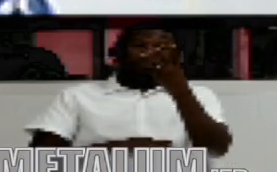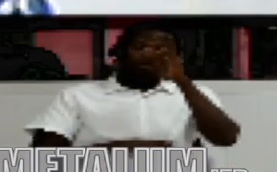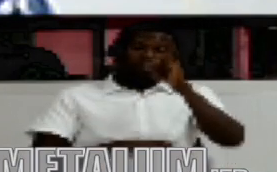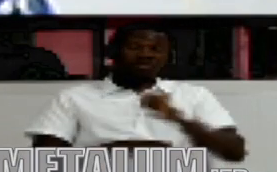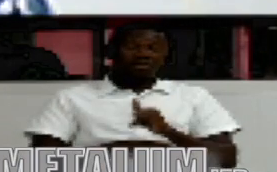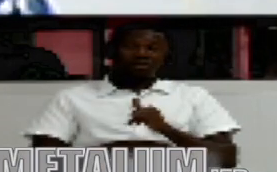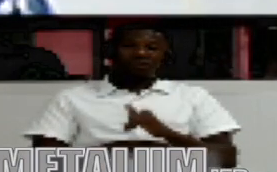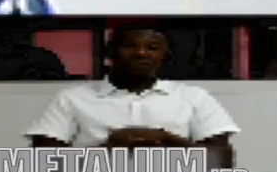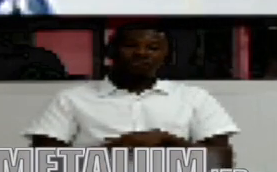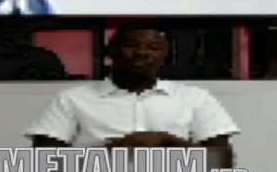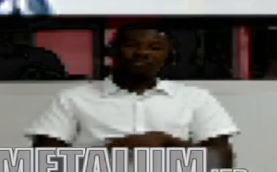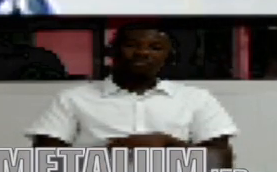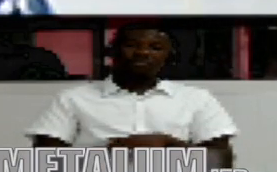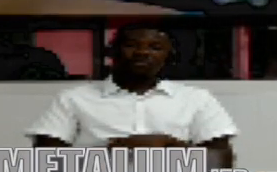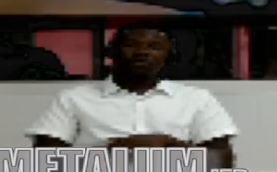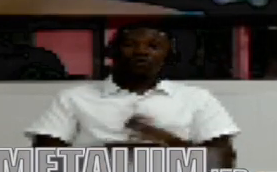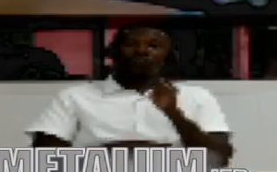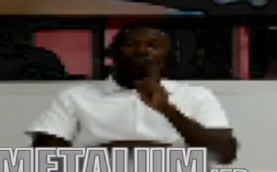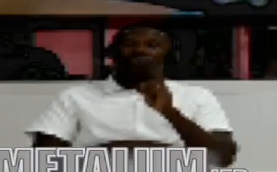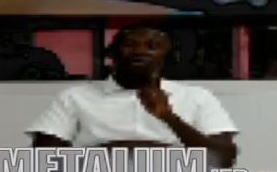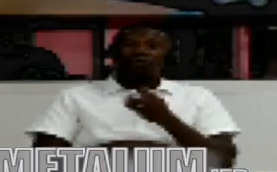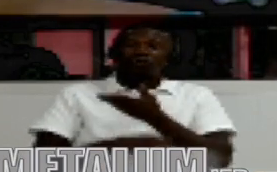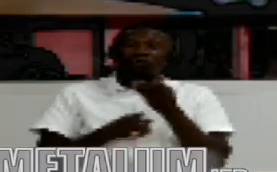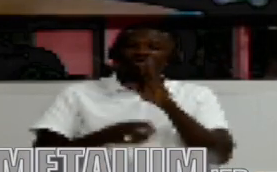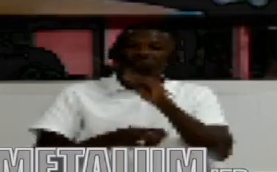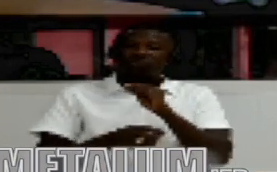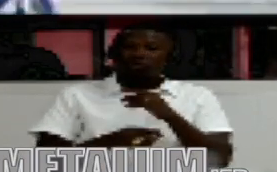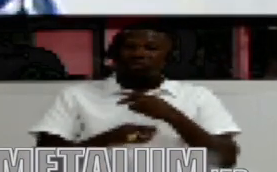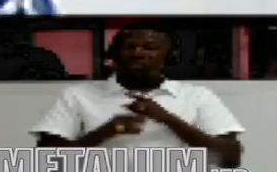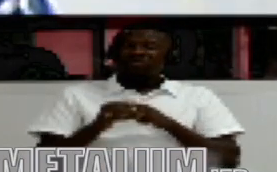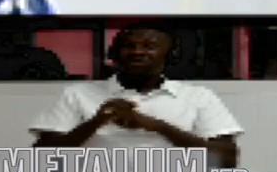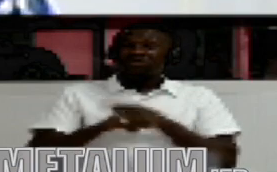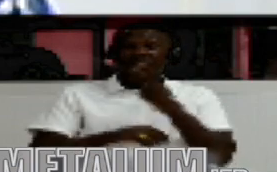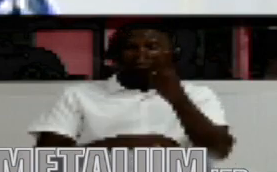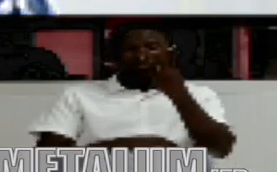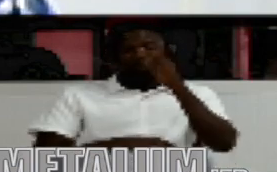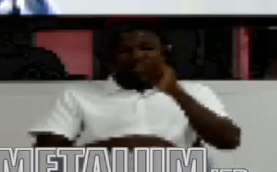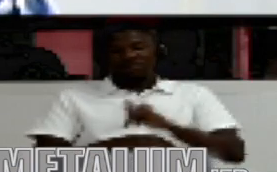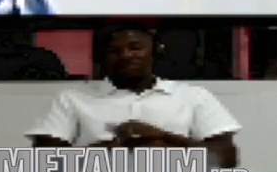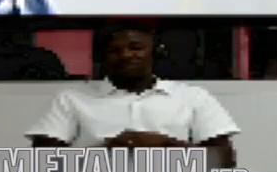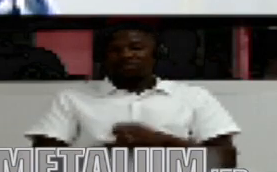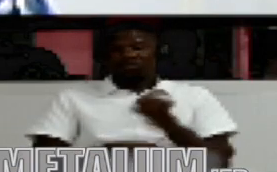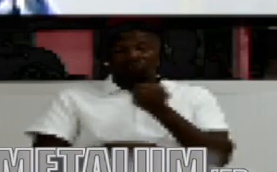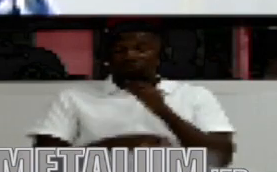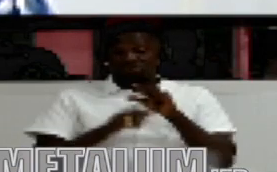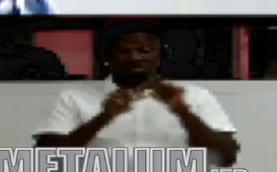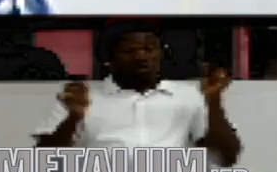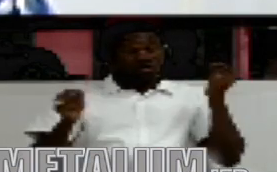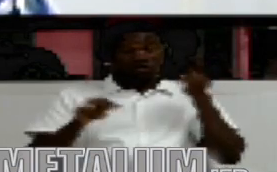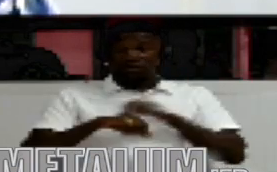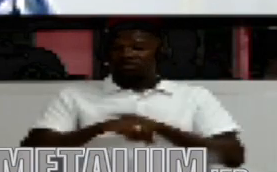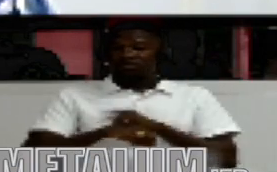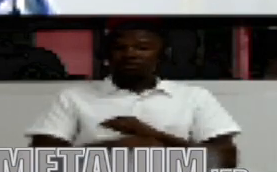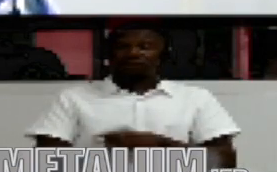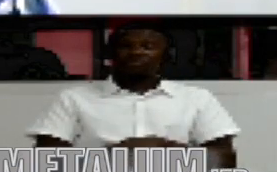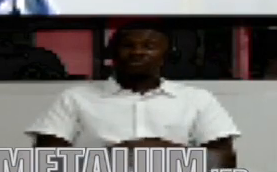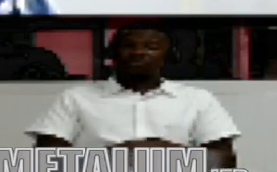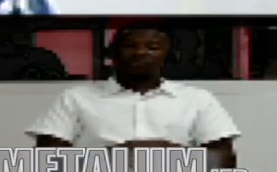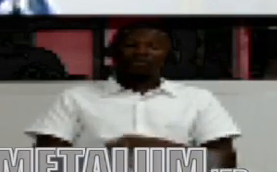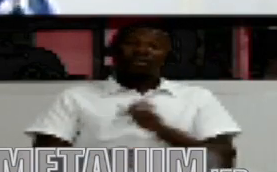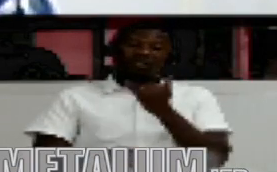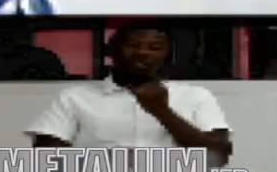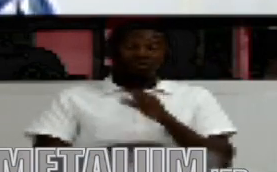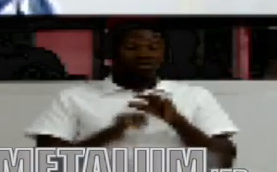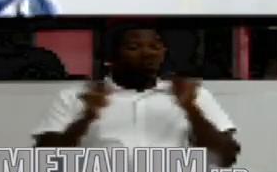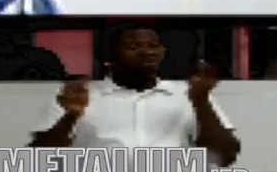What were you doing during these 3 years? That's a long time. Yeah, it's a long time. They were working, trying to